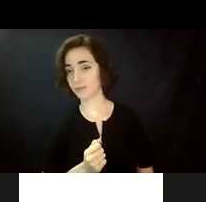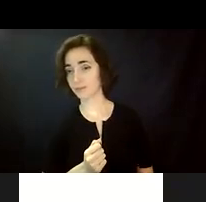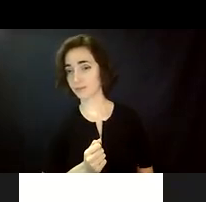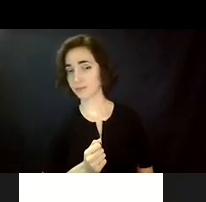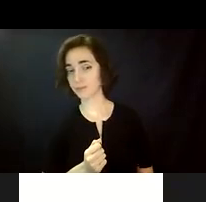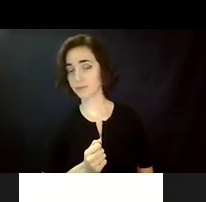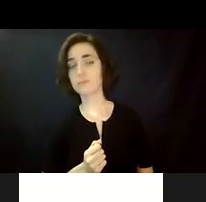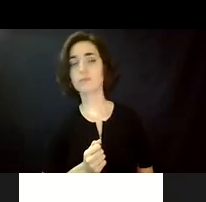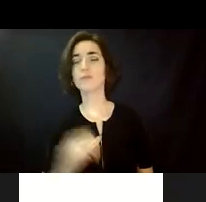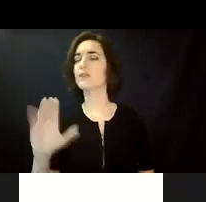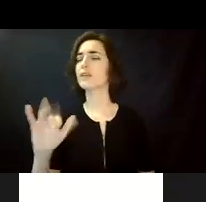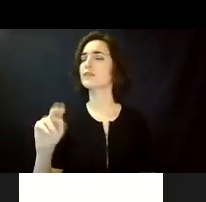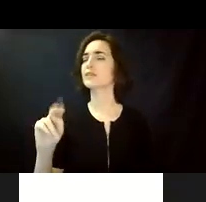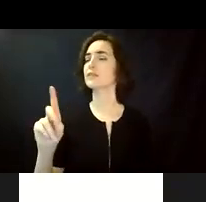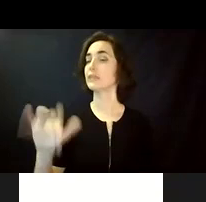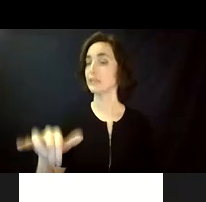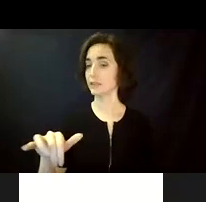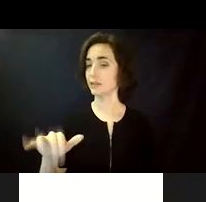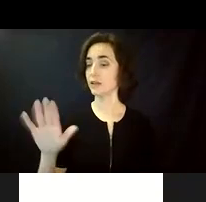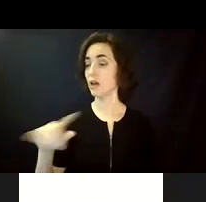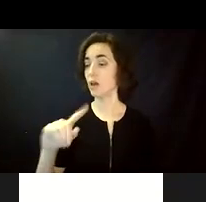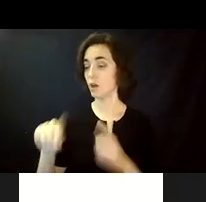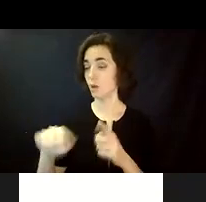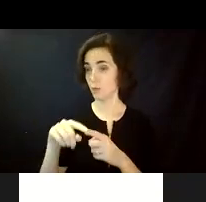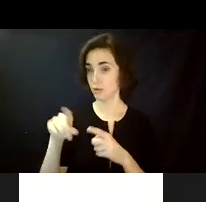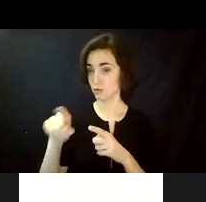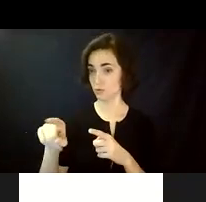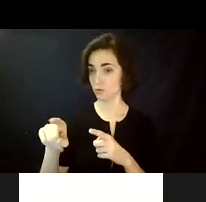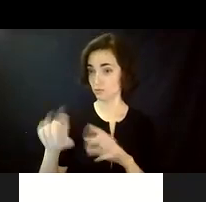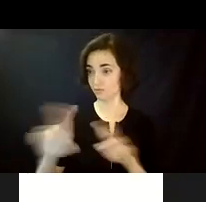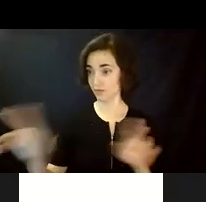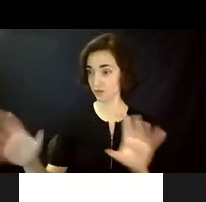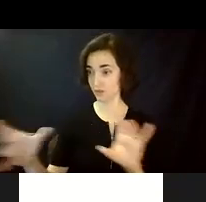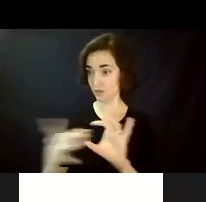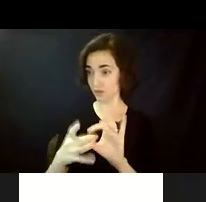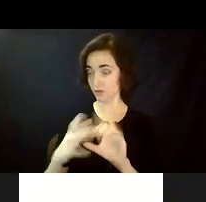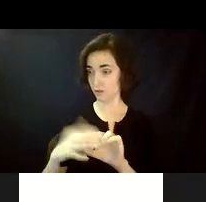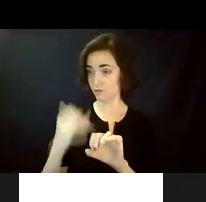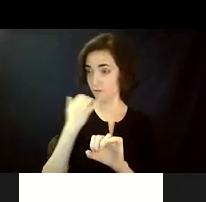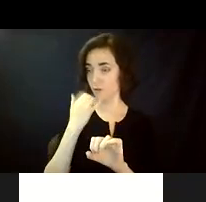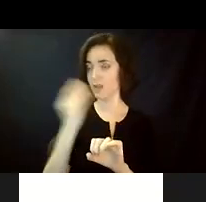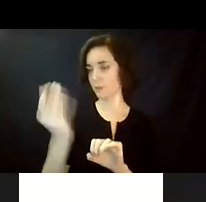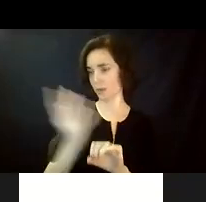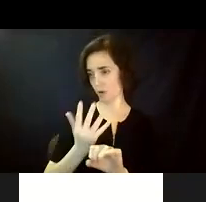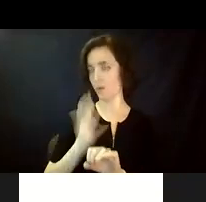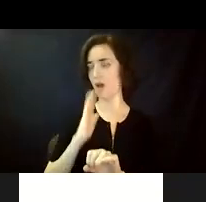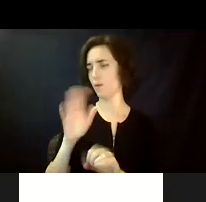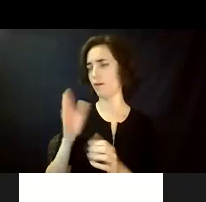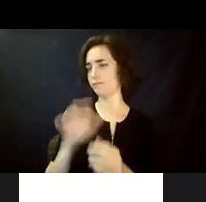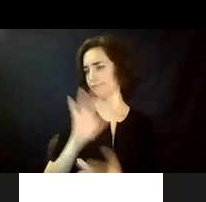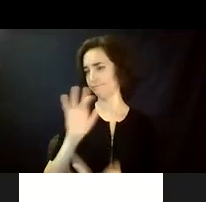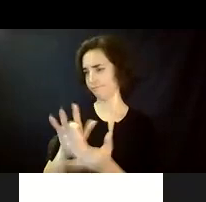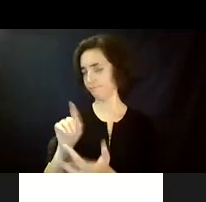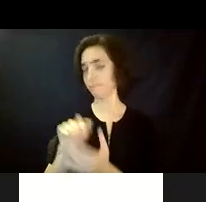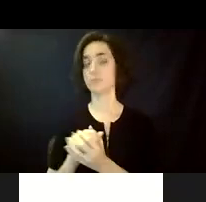And Cindy, you can let me know when you have connected via telephone, and then I'll come back to you.